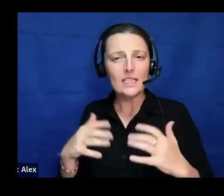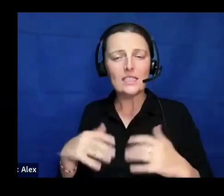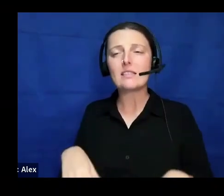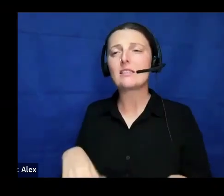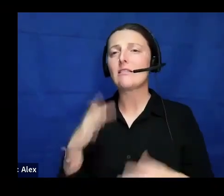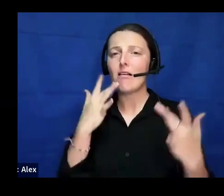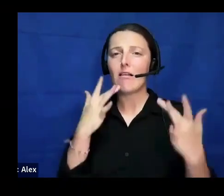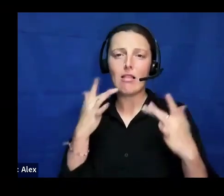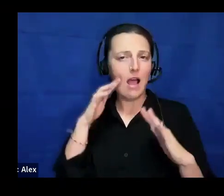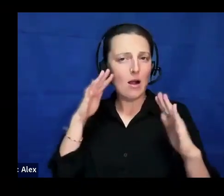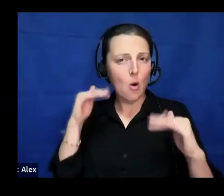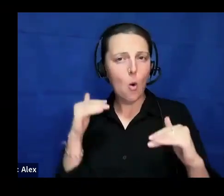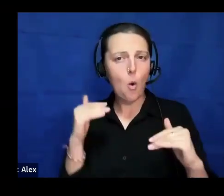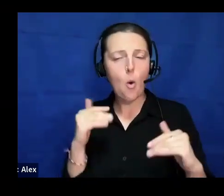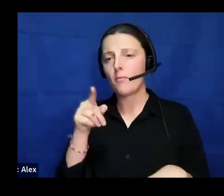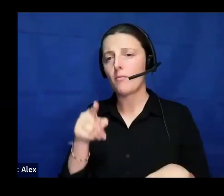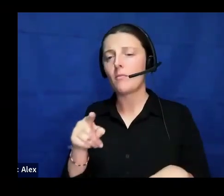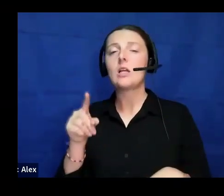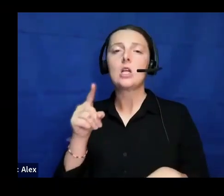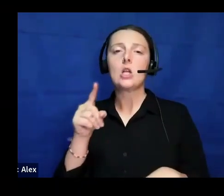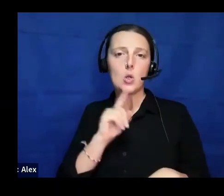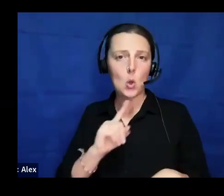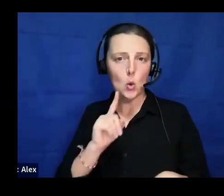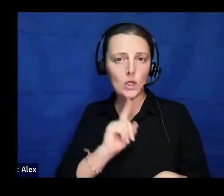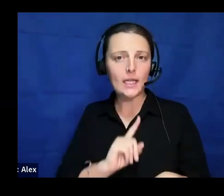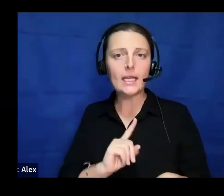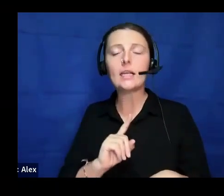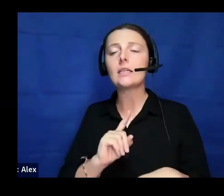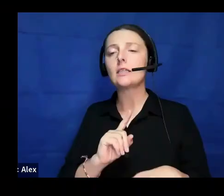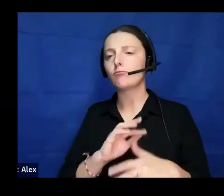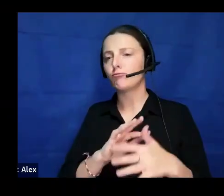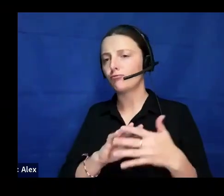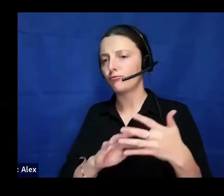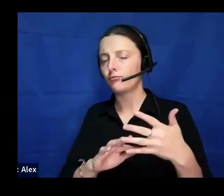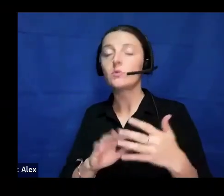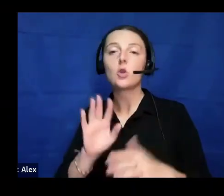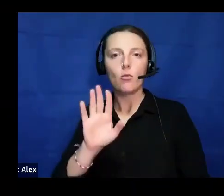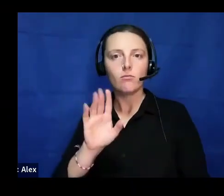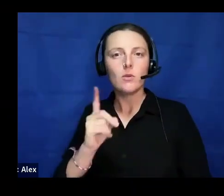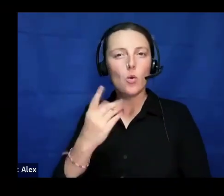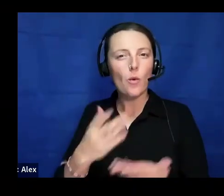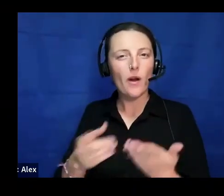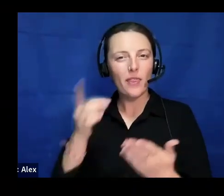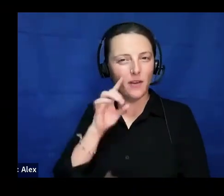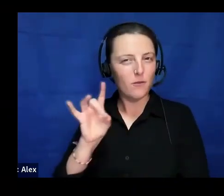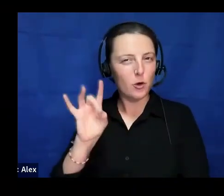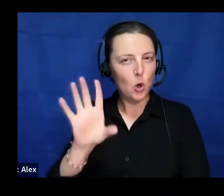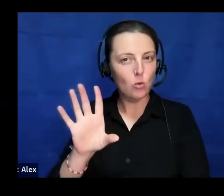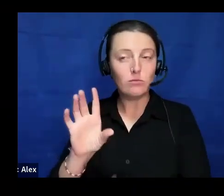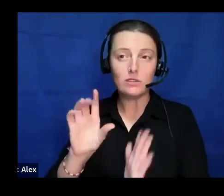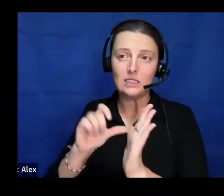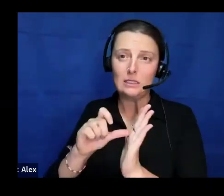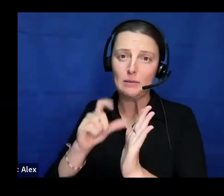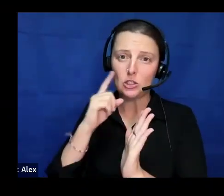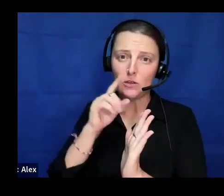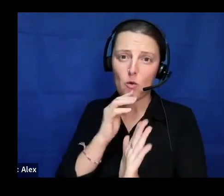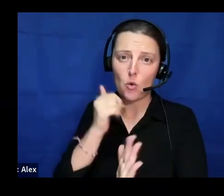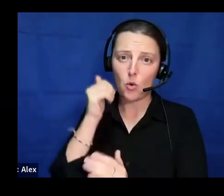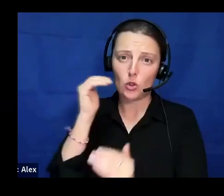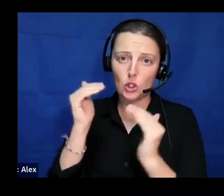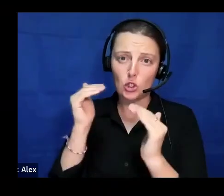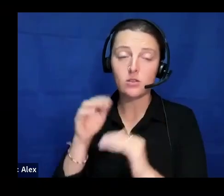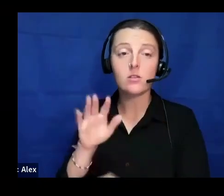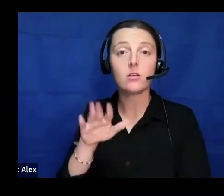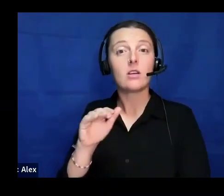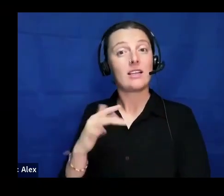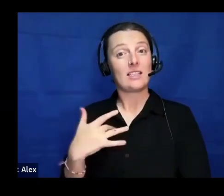people, yeah, lonely. So one thing to note, especially for a lot of older adults, is that typically when they go to